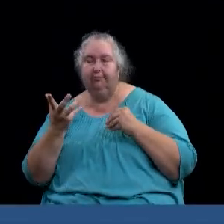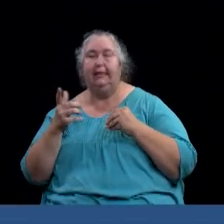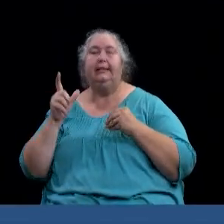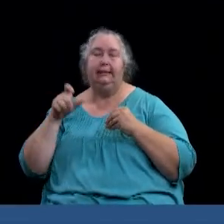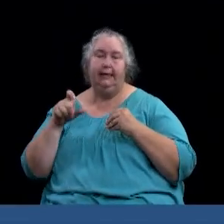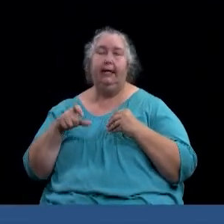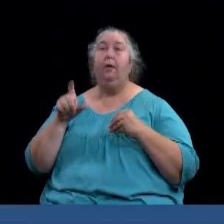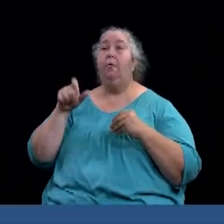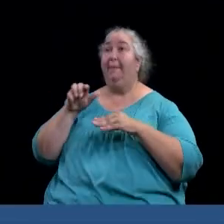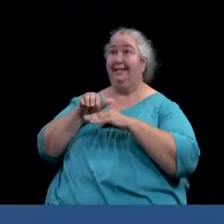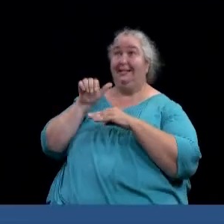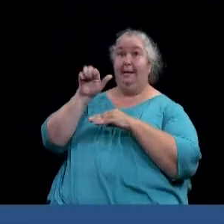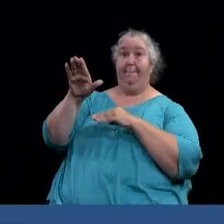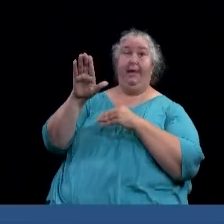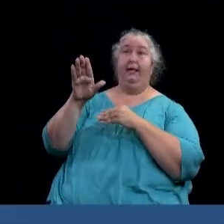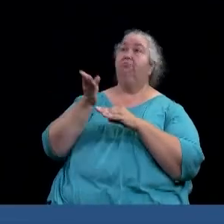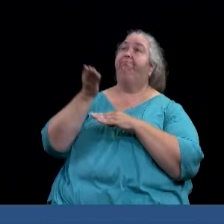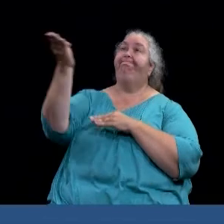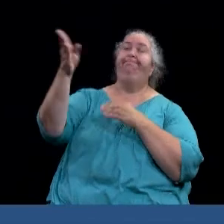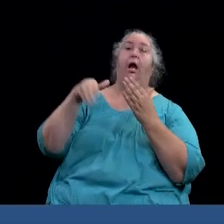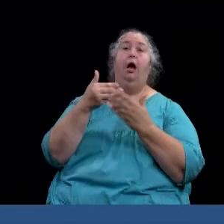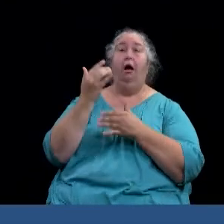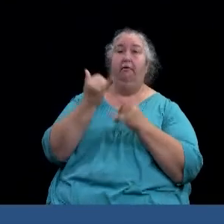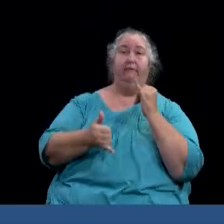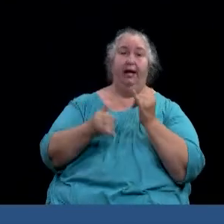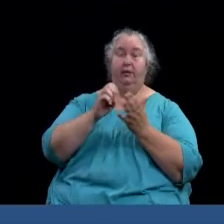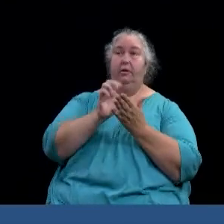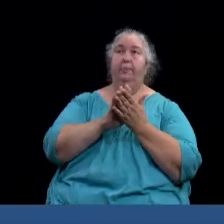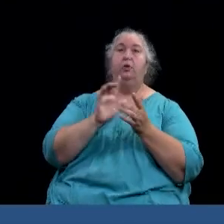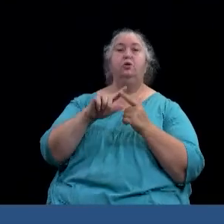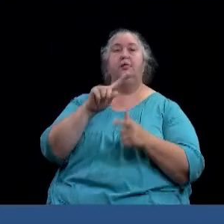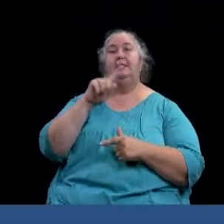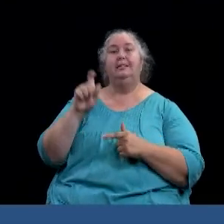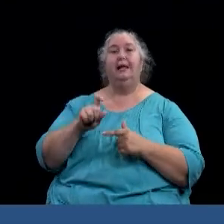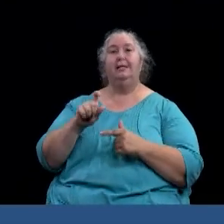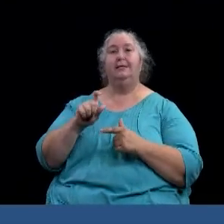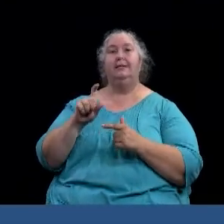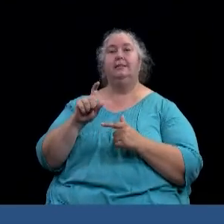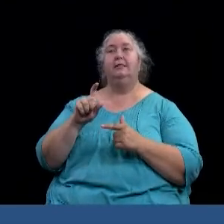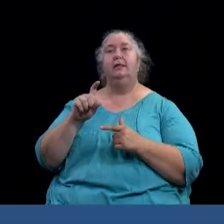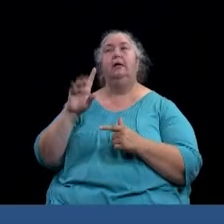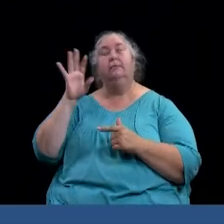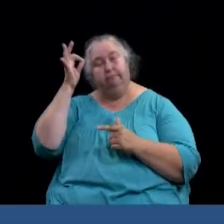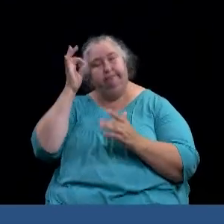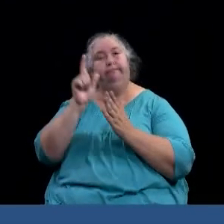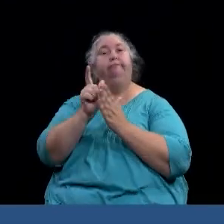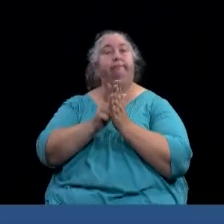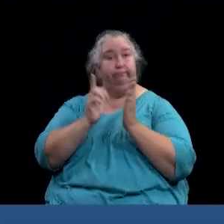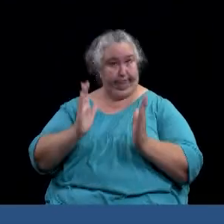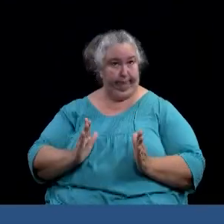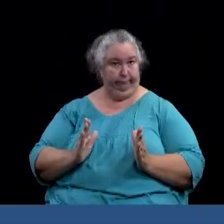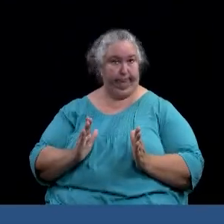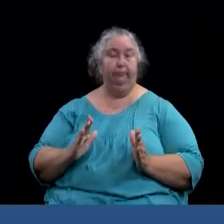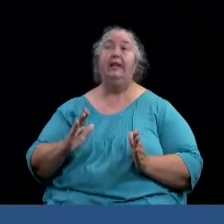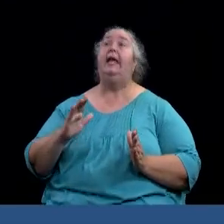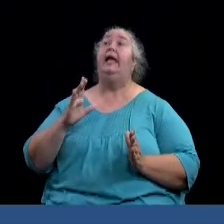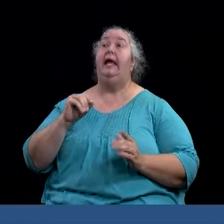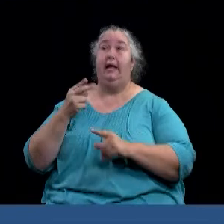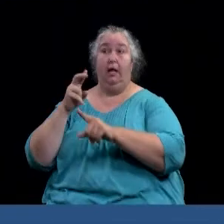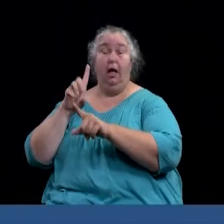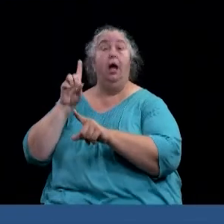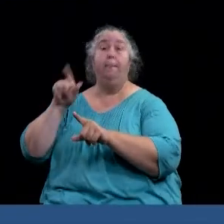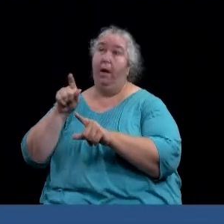the Texas Attorney General for review. And HUD has to approve our financing approval. They've already done their